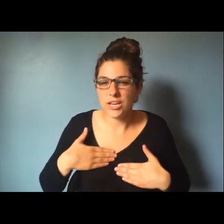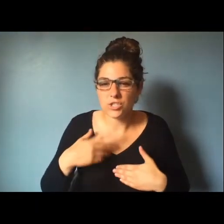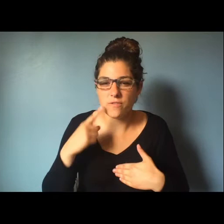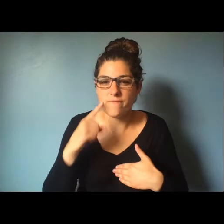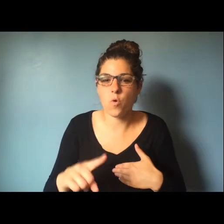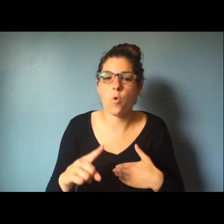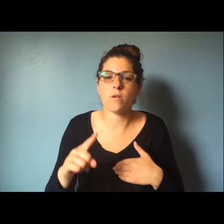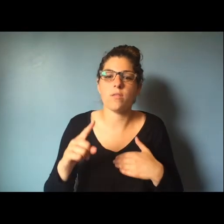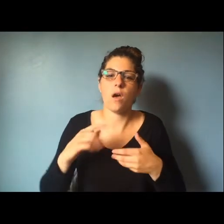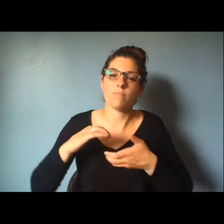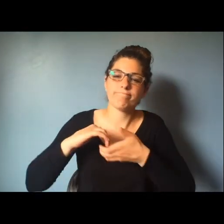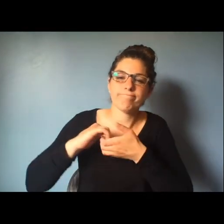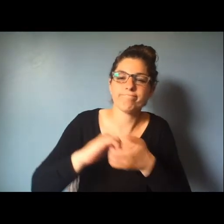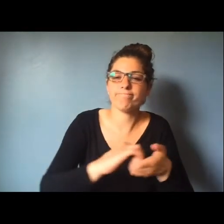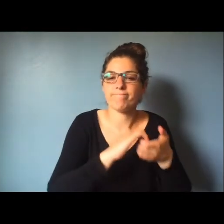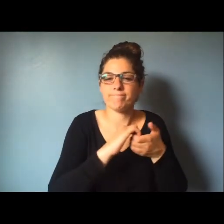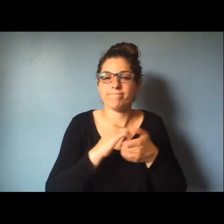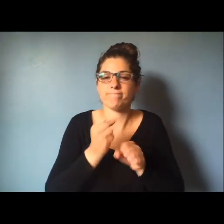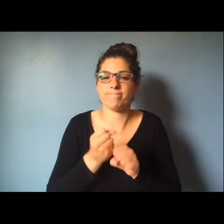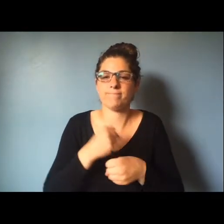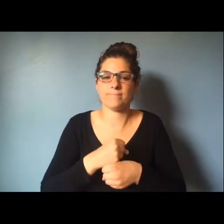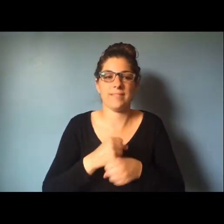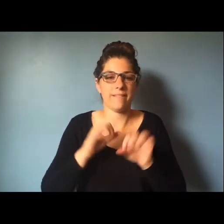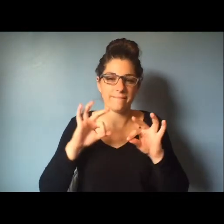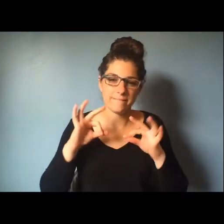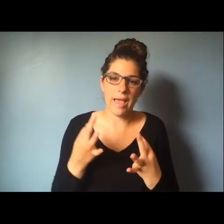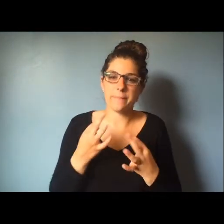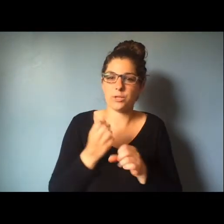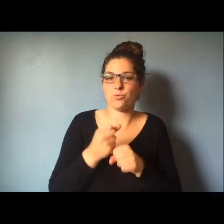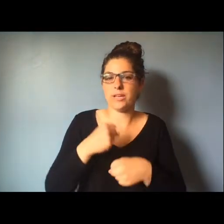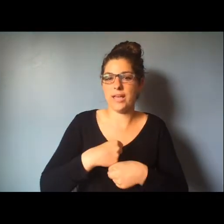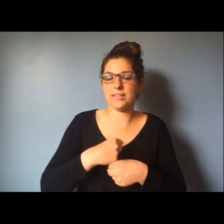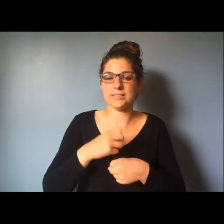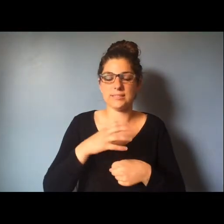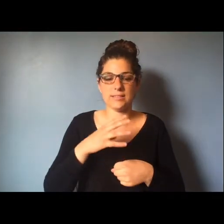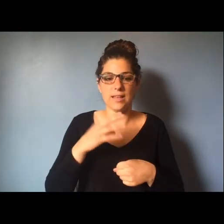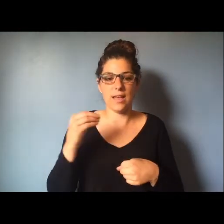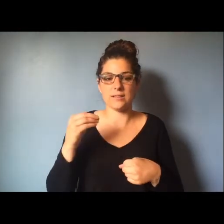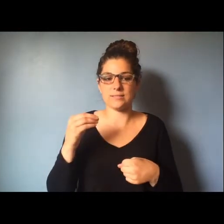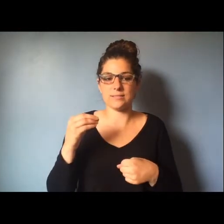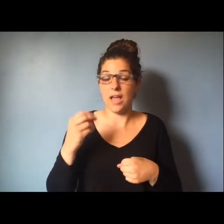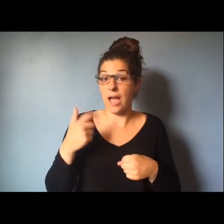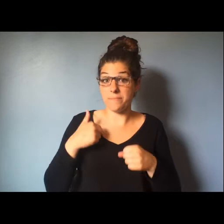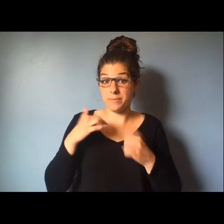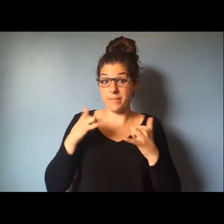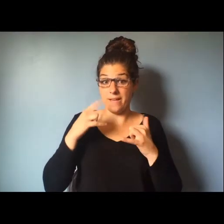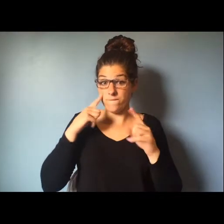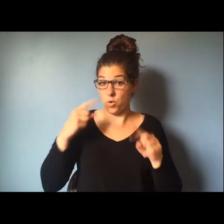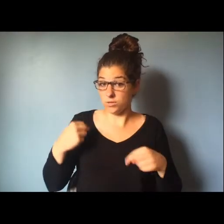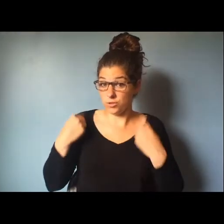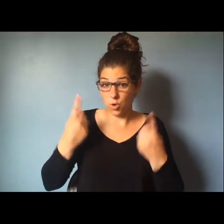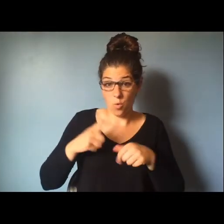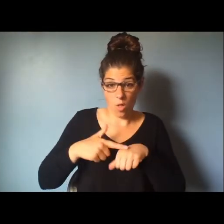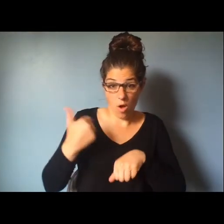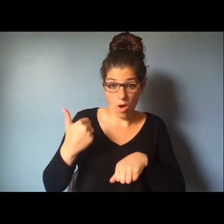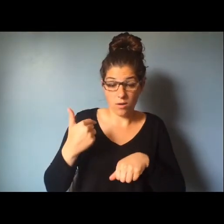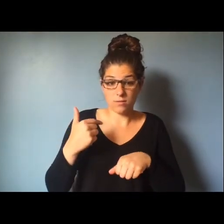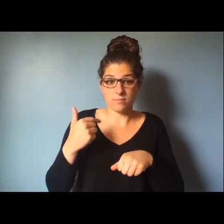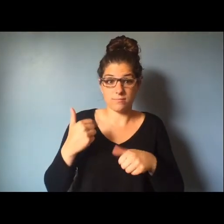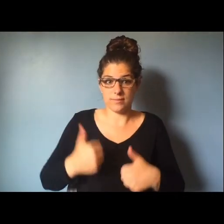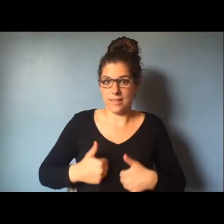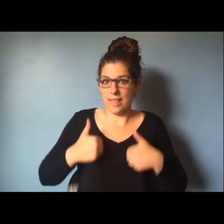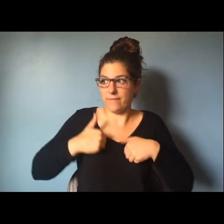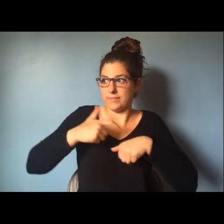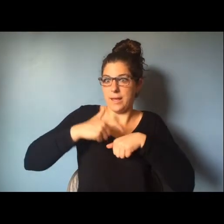like the camaraderie that it creates and the family that it creates. And because I've been playing it for so long, and the lifetime